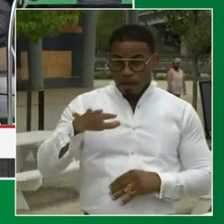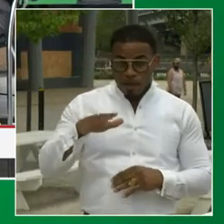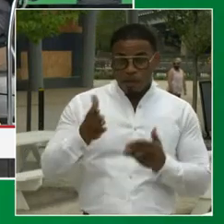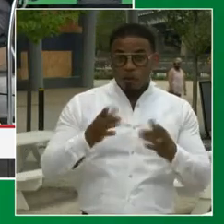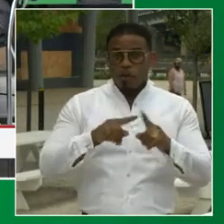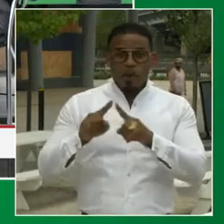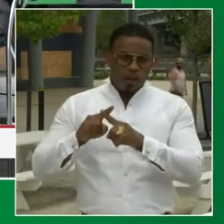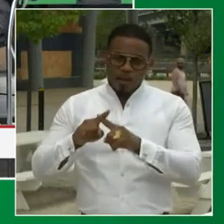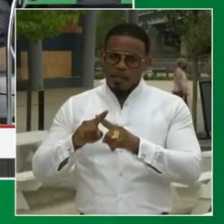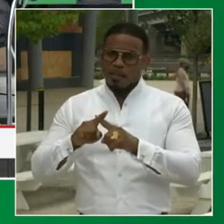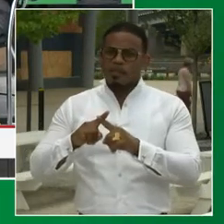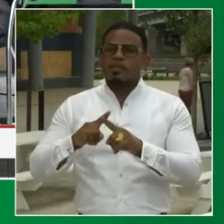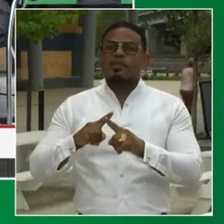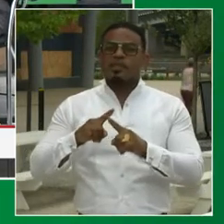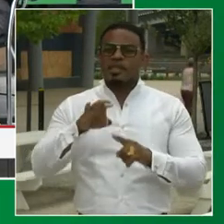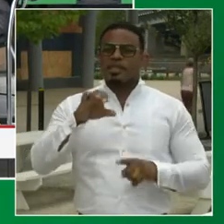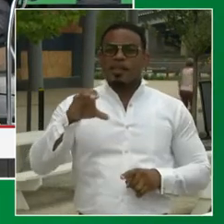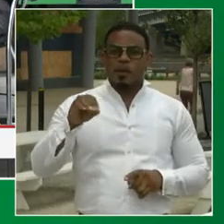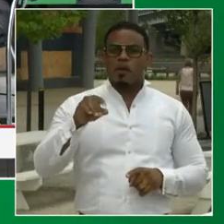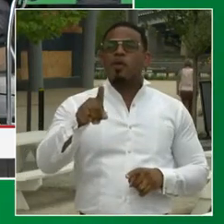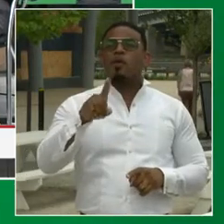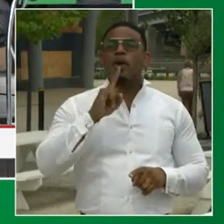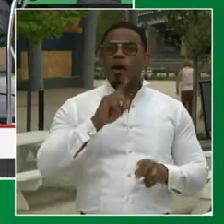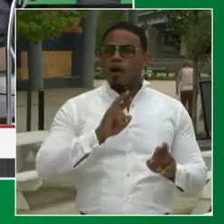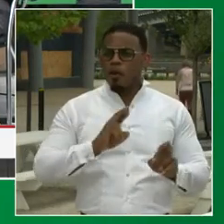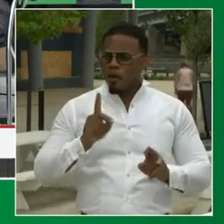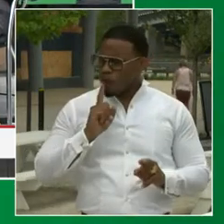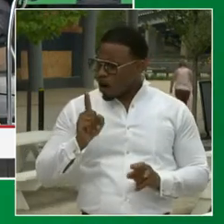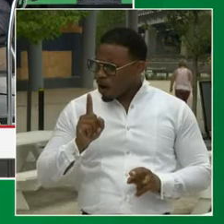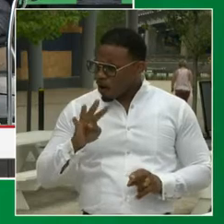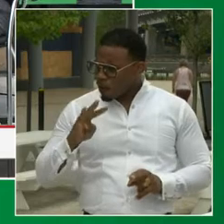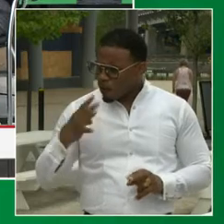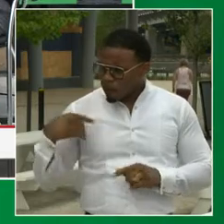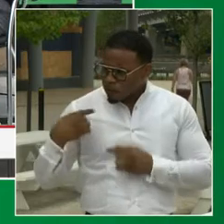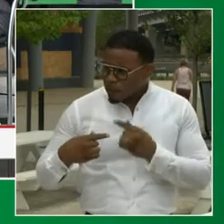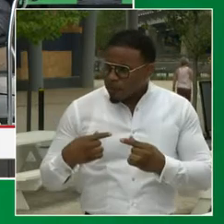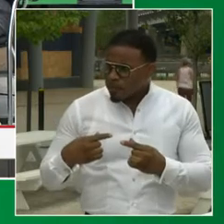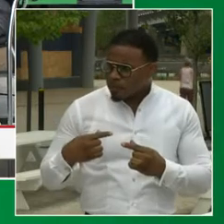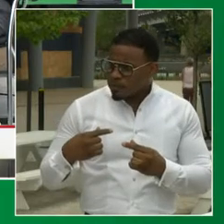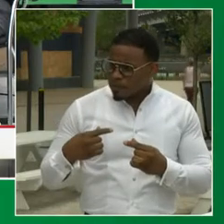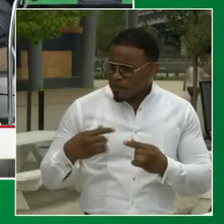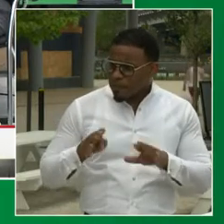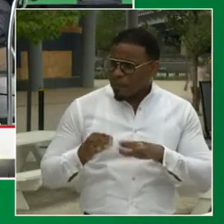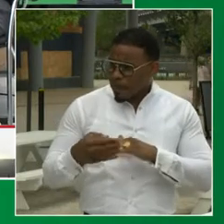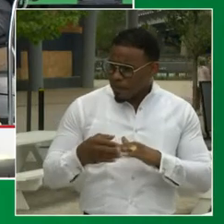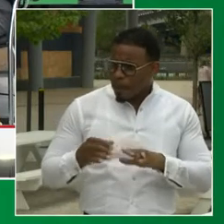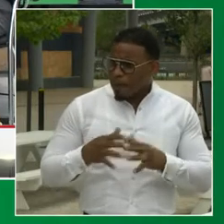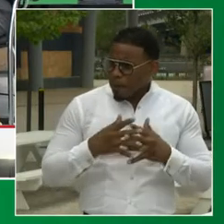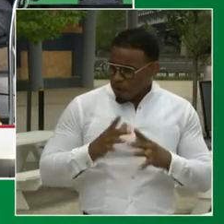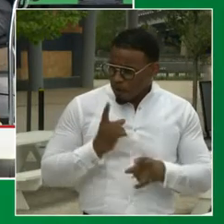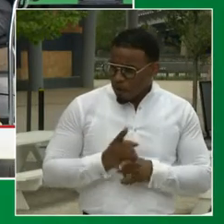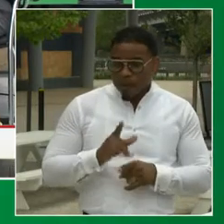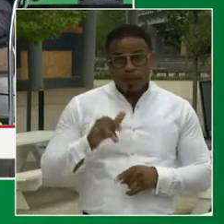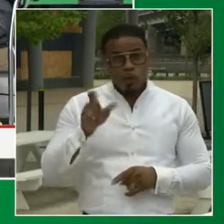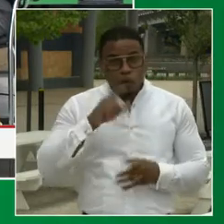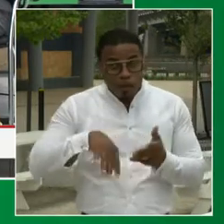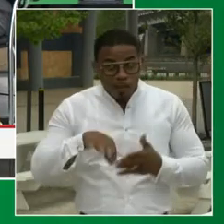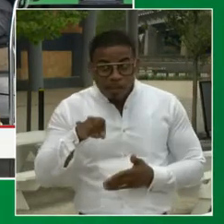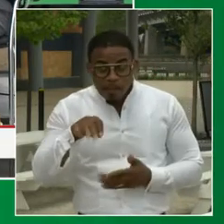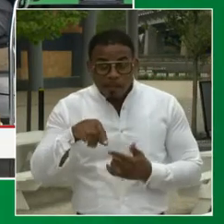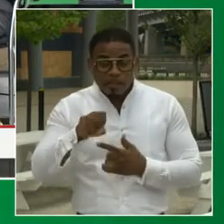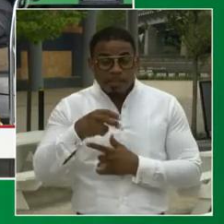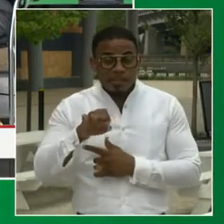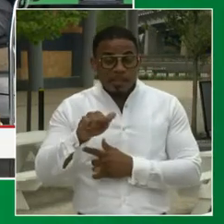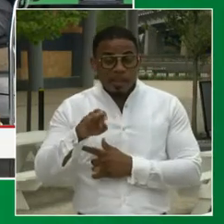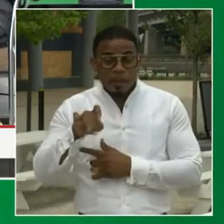its president and CEO. That you are a first-generation Ghanaian American, Yep. and that you discovered